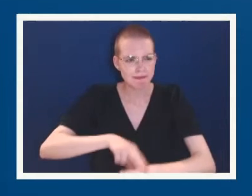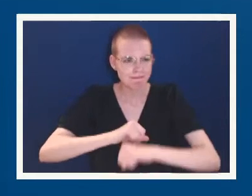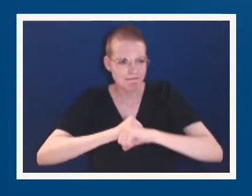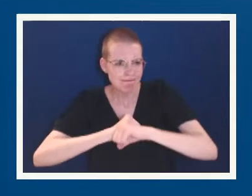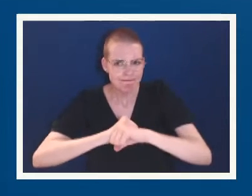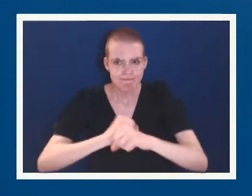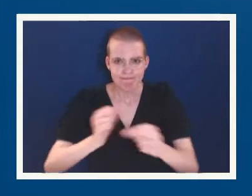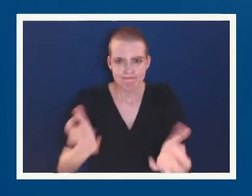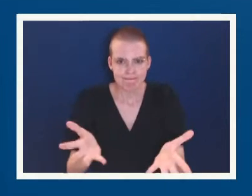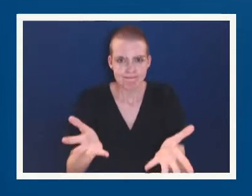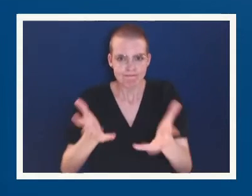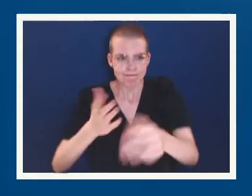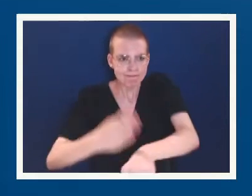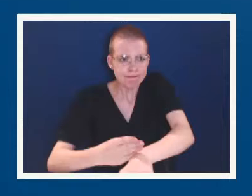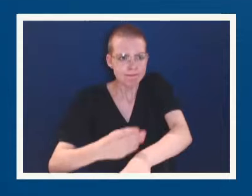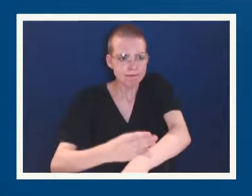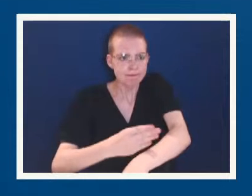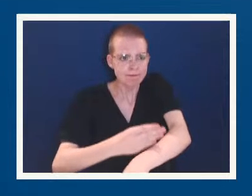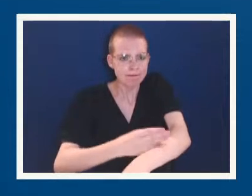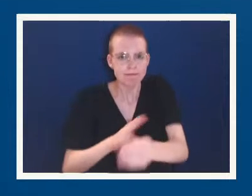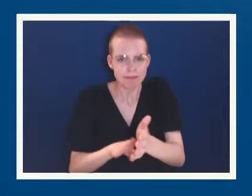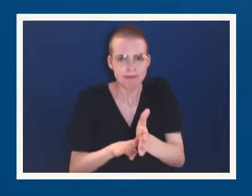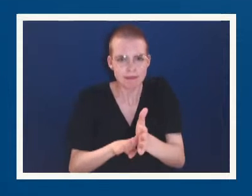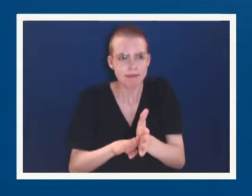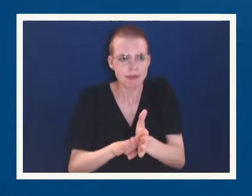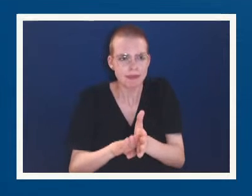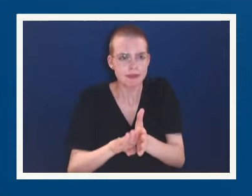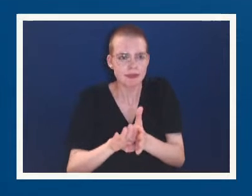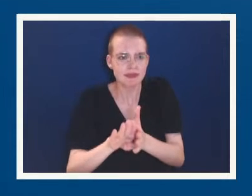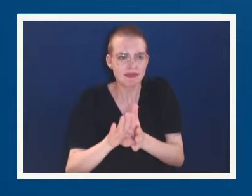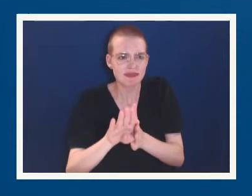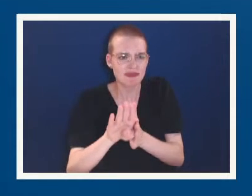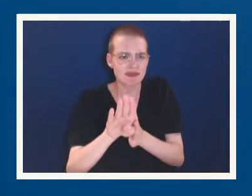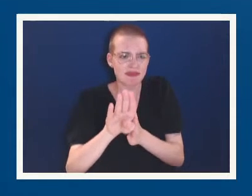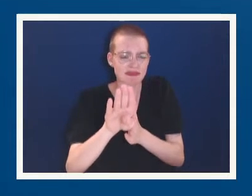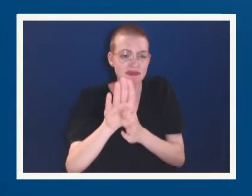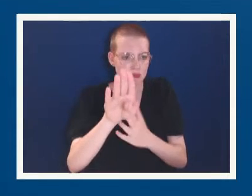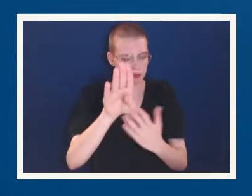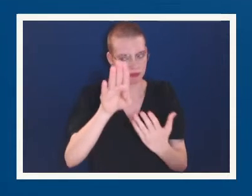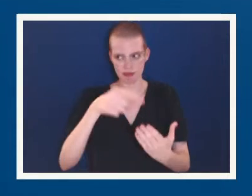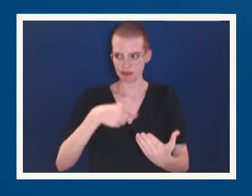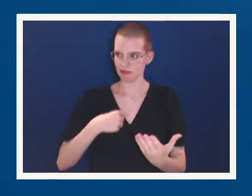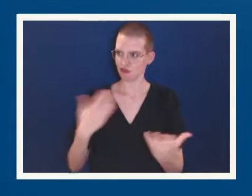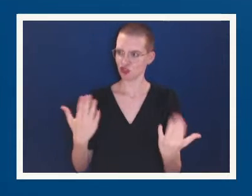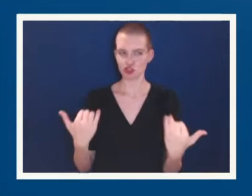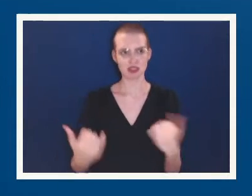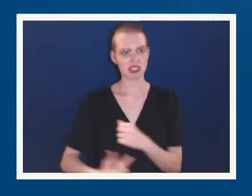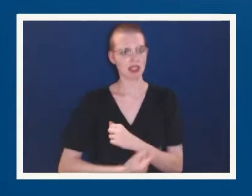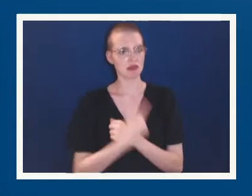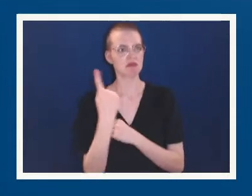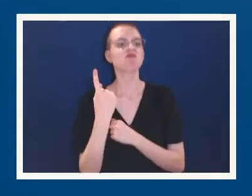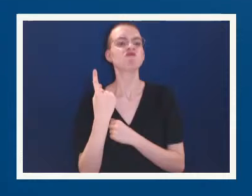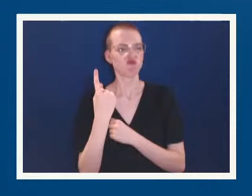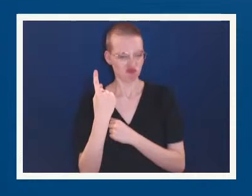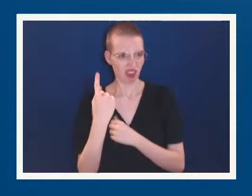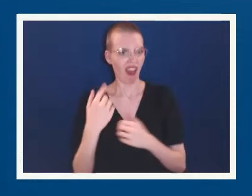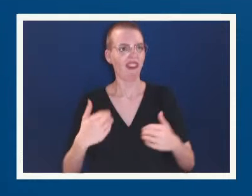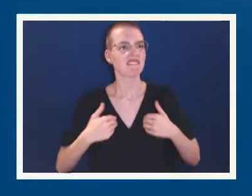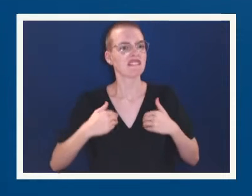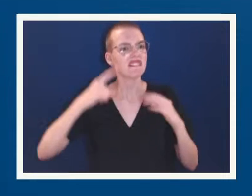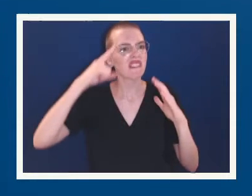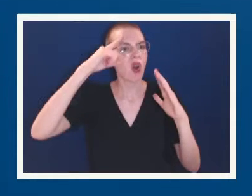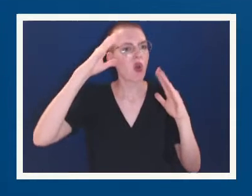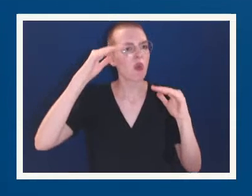forward. And so I stand before you today hopeful because I've seen this play out before,